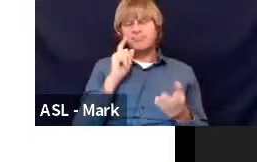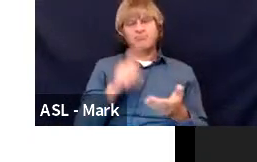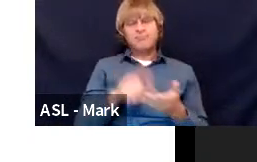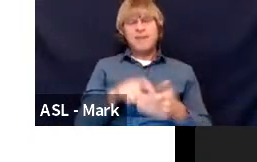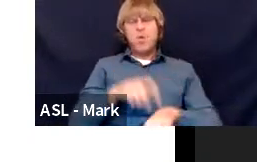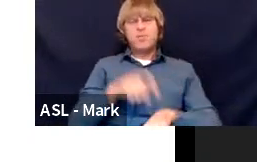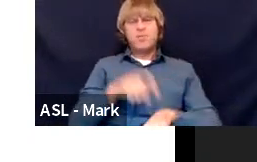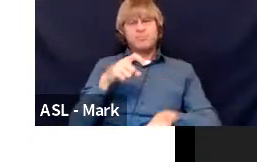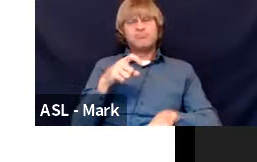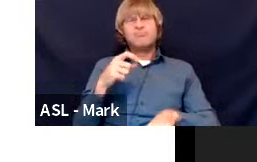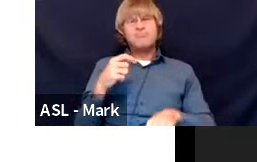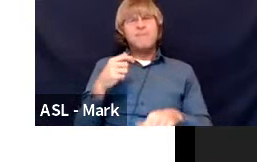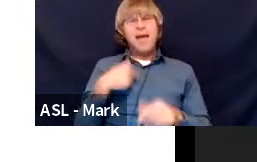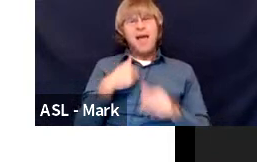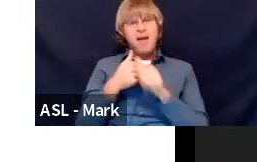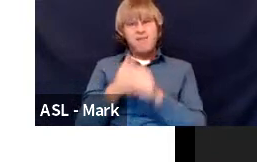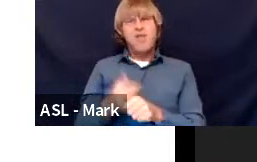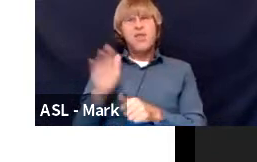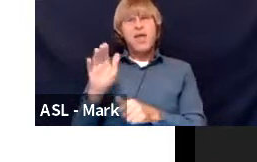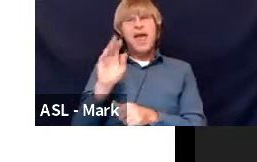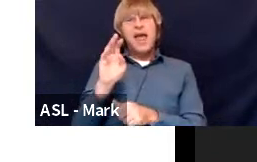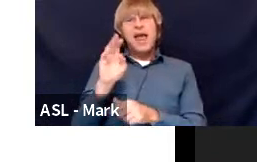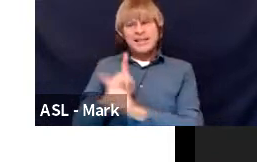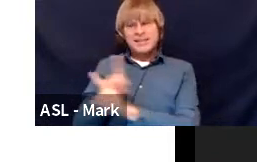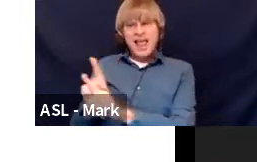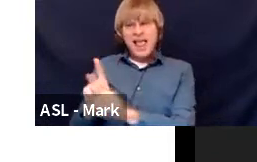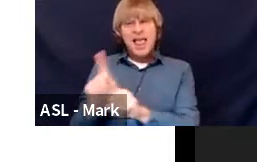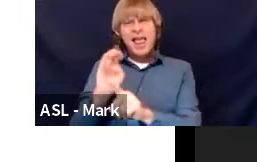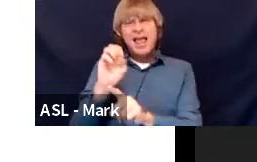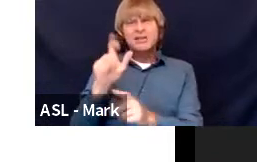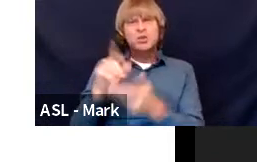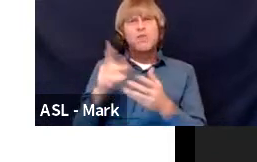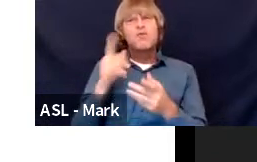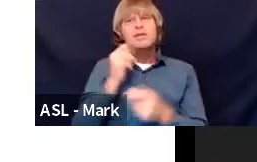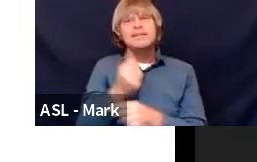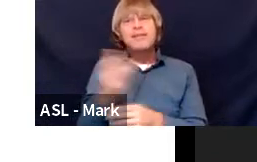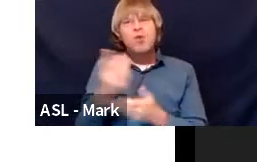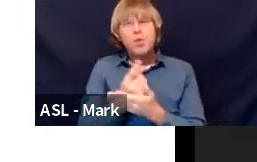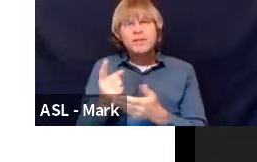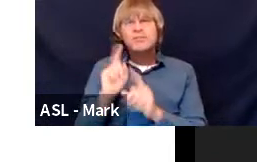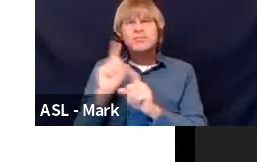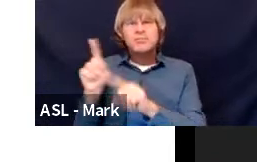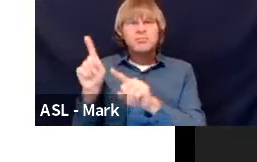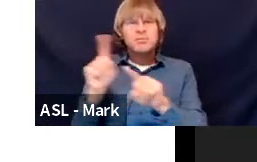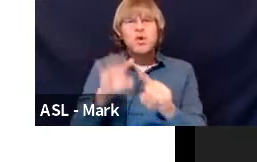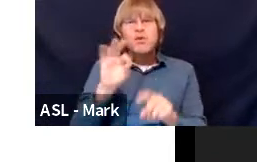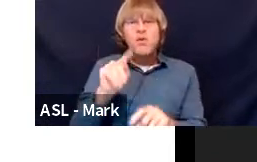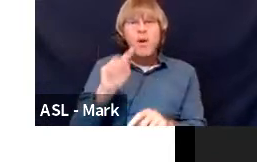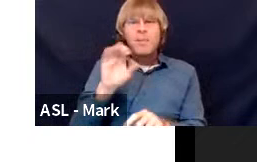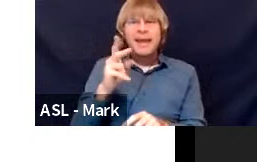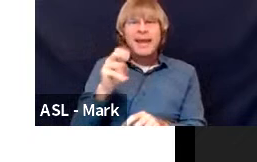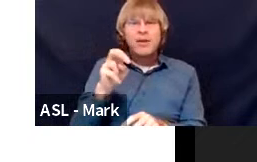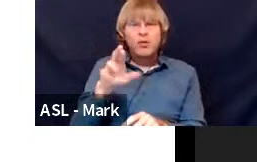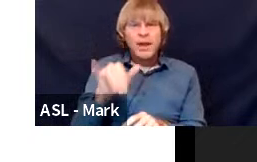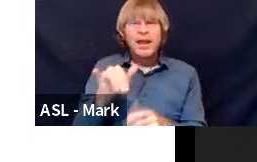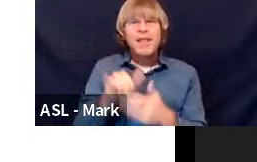I followed the ESL students around for over 2 weeks to places like Fort McHenry where they are. You see the cannon